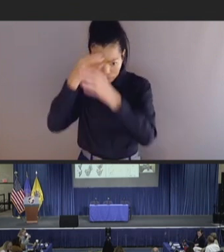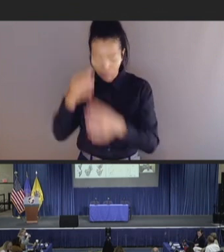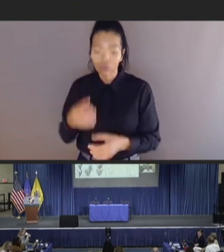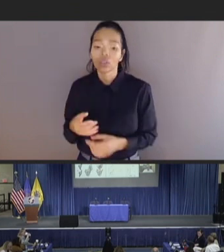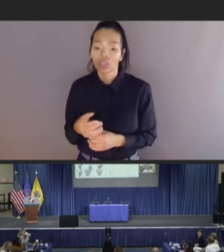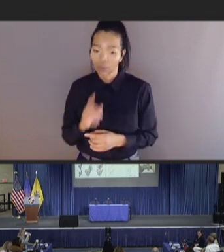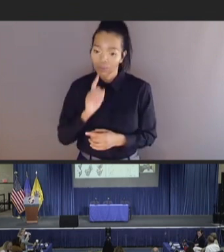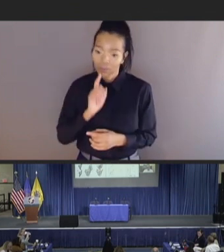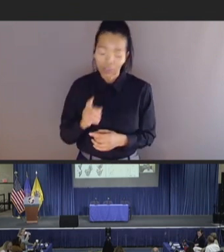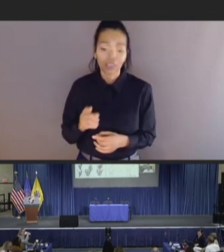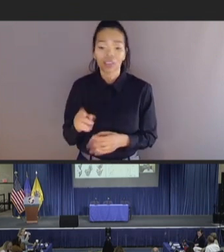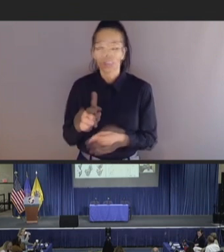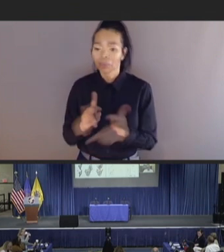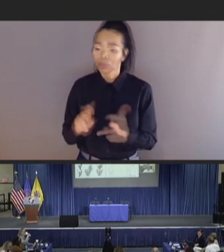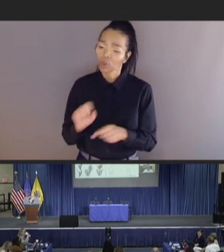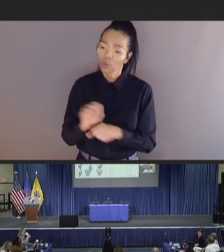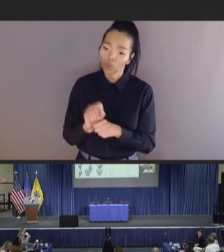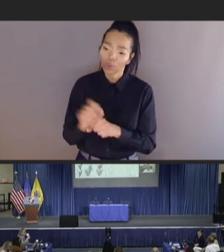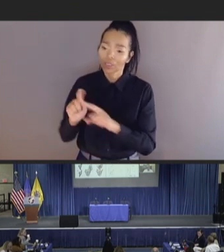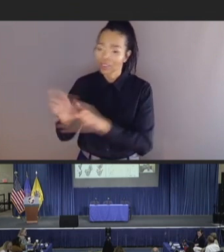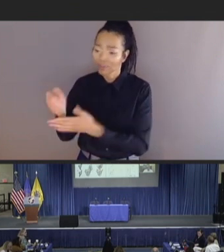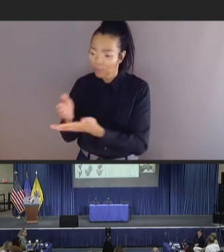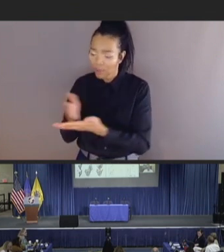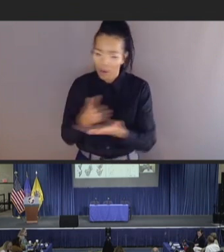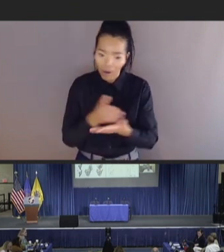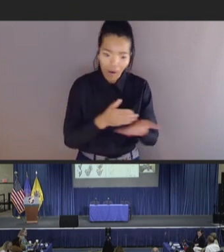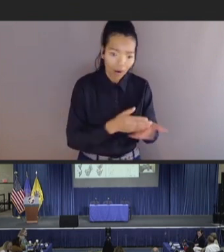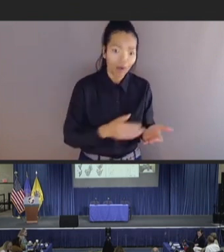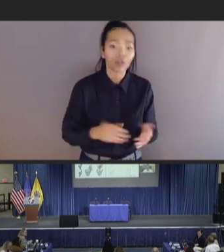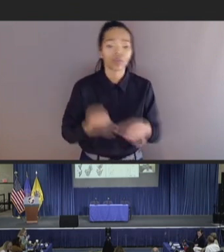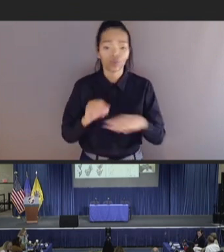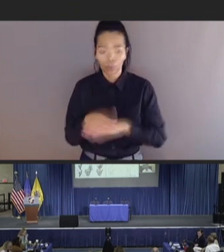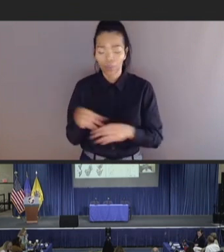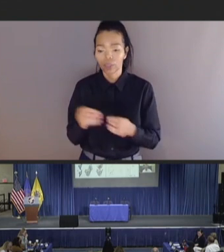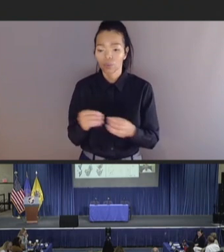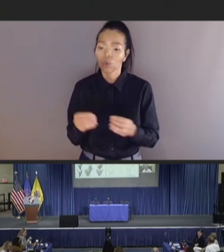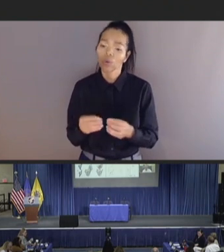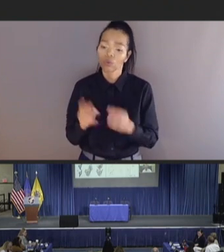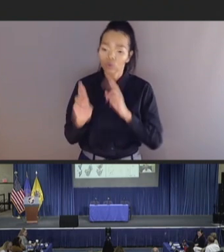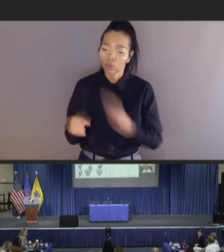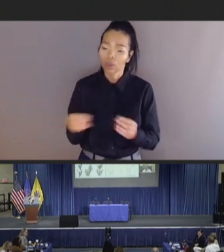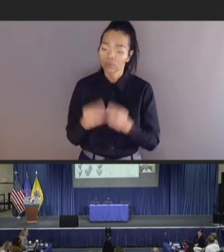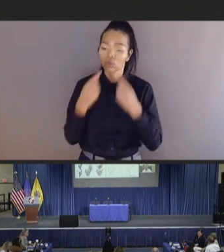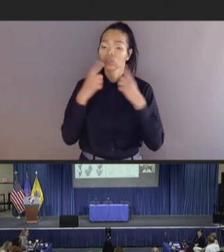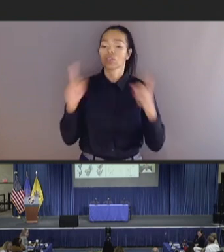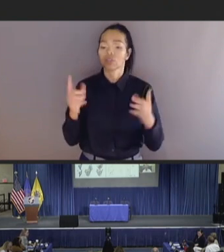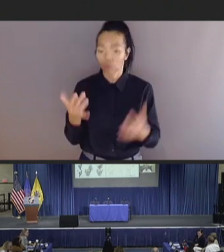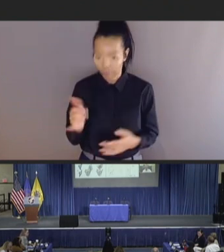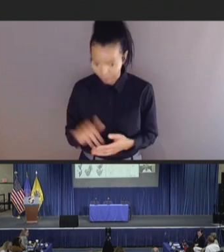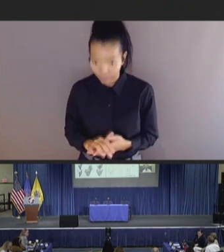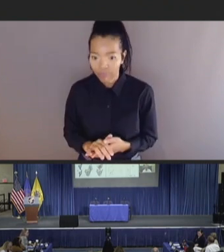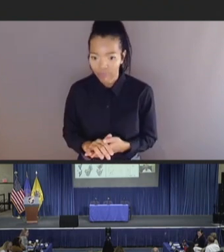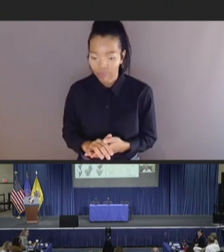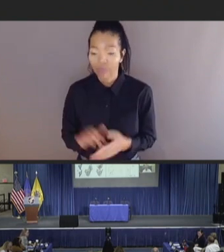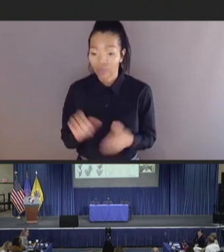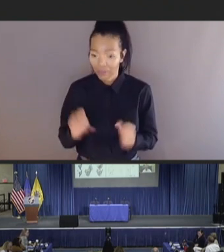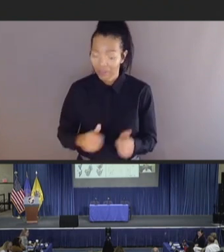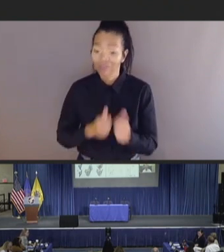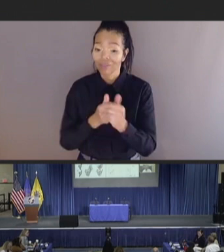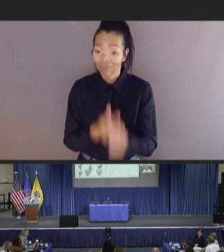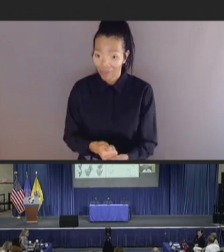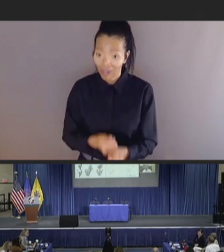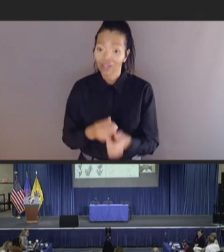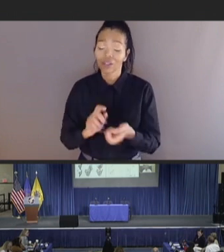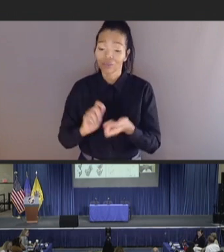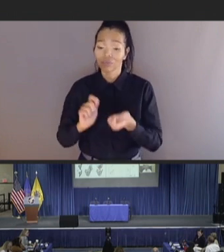with people working on different adjuvants that allow us to make this response more potent, etc., etc. So we can follow the evolution of the